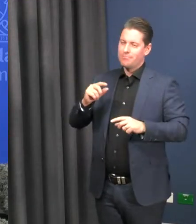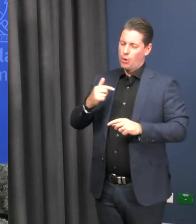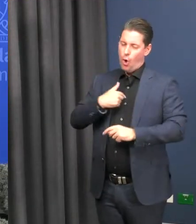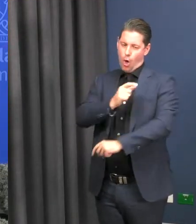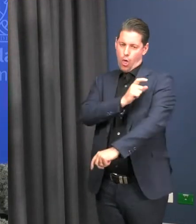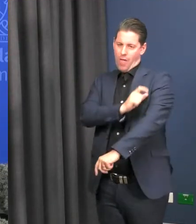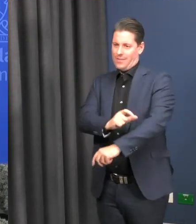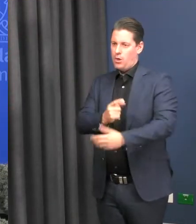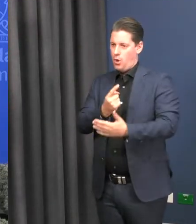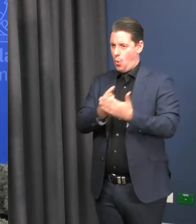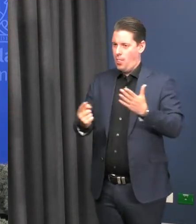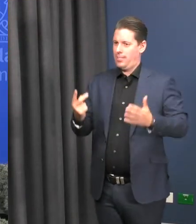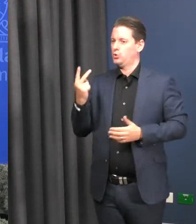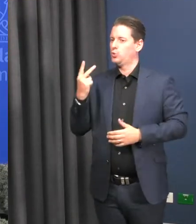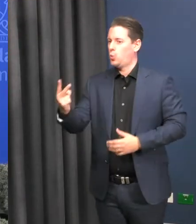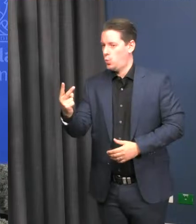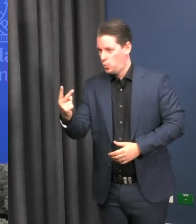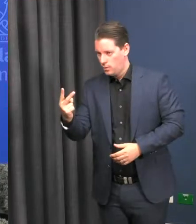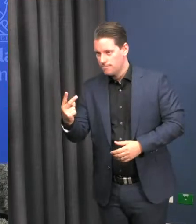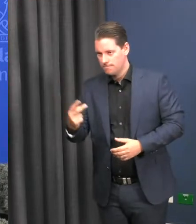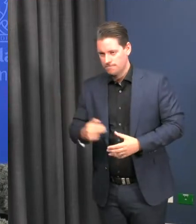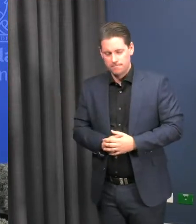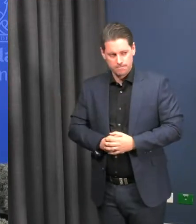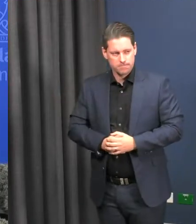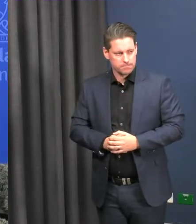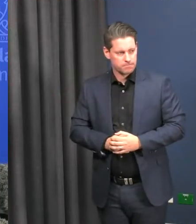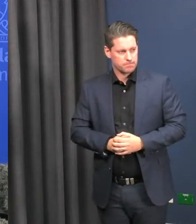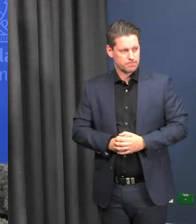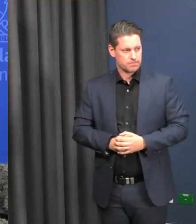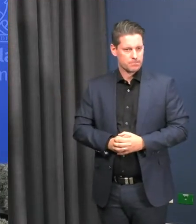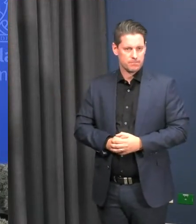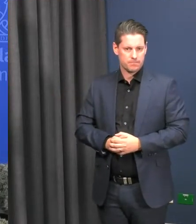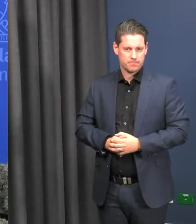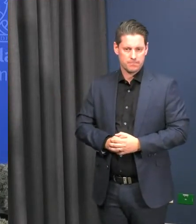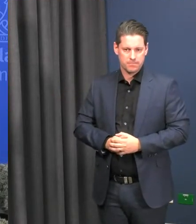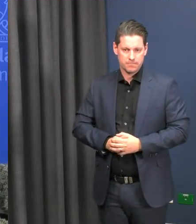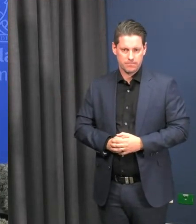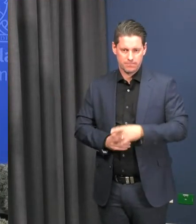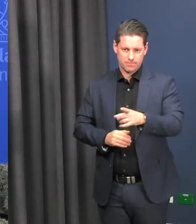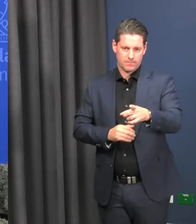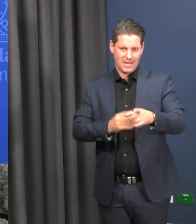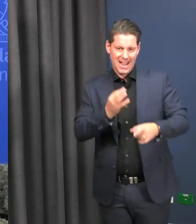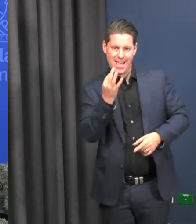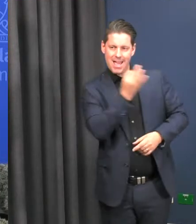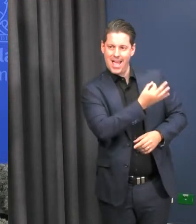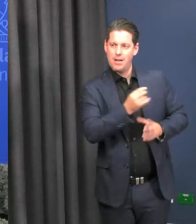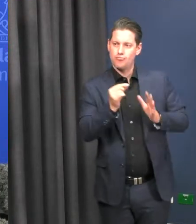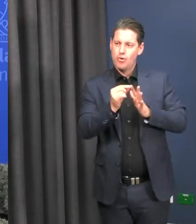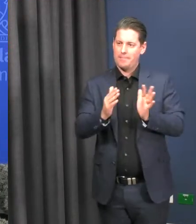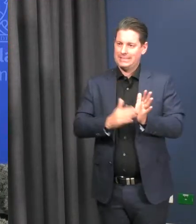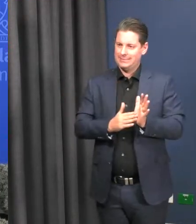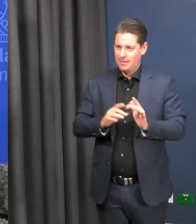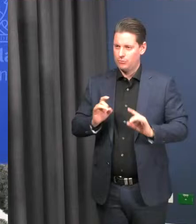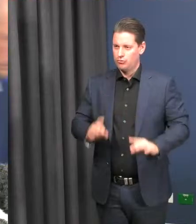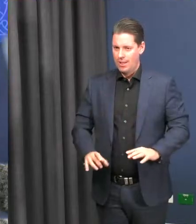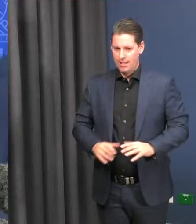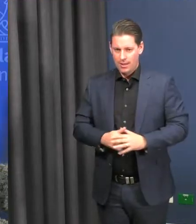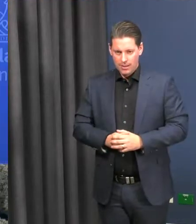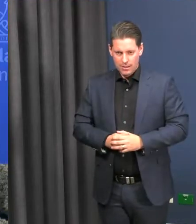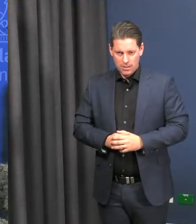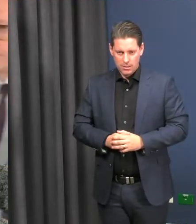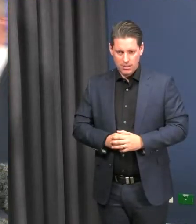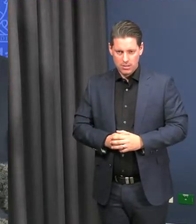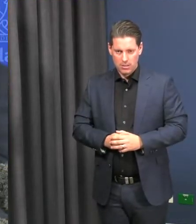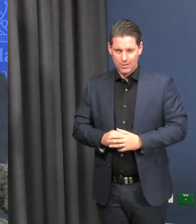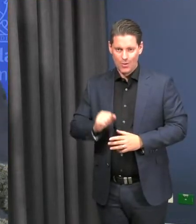most likely outcome is we'll have a Category 2 system cross the coast. Prime Minister, a question for you. Sure. On the